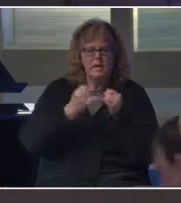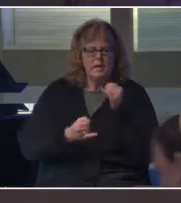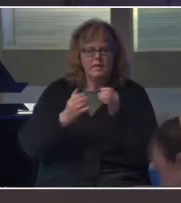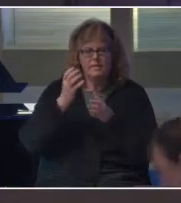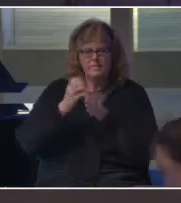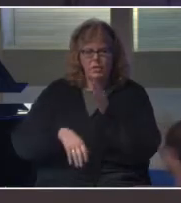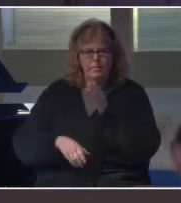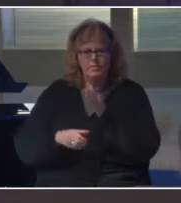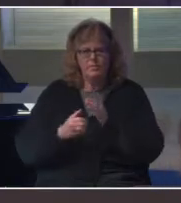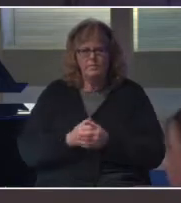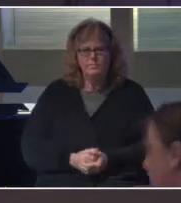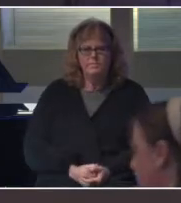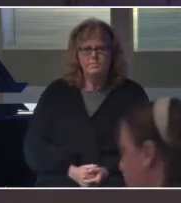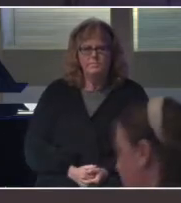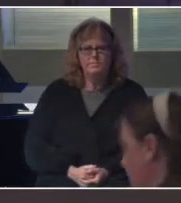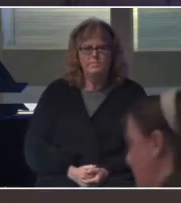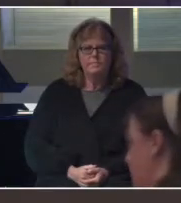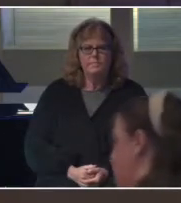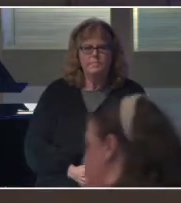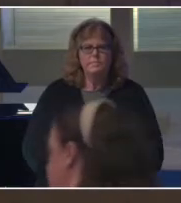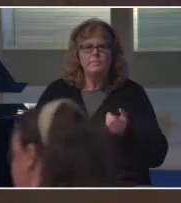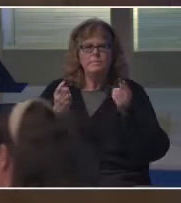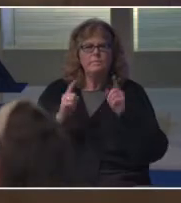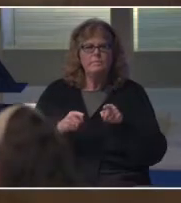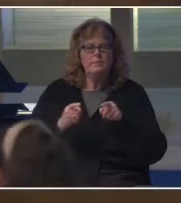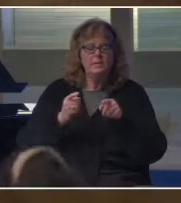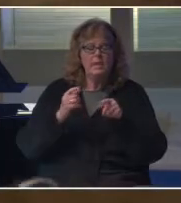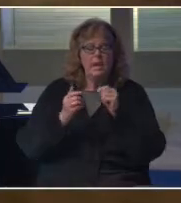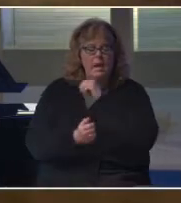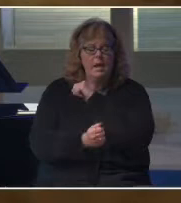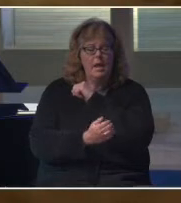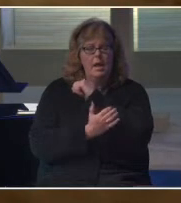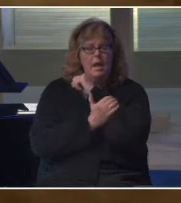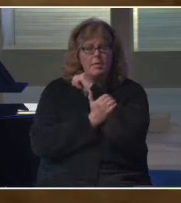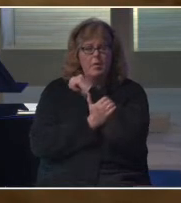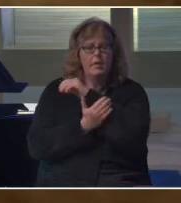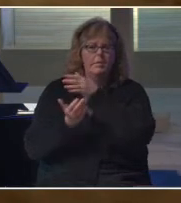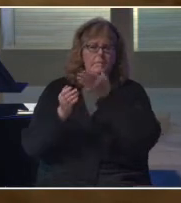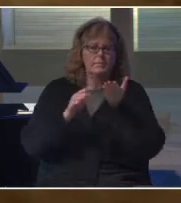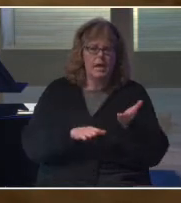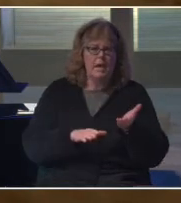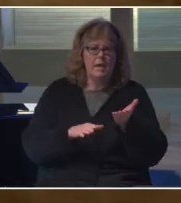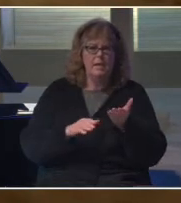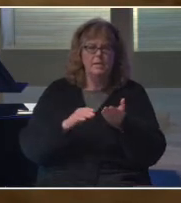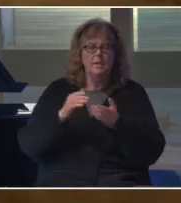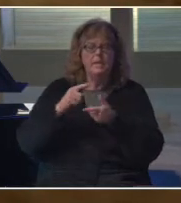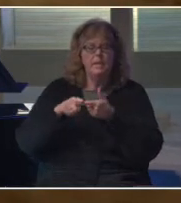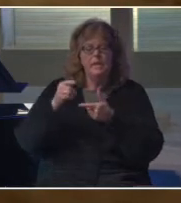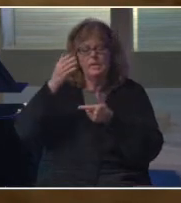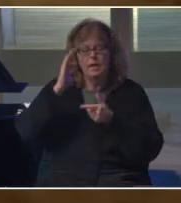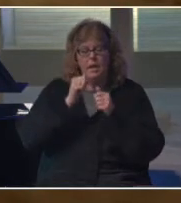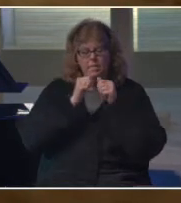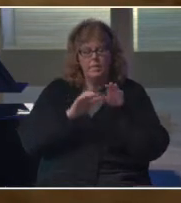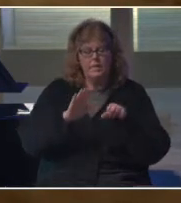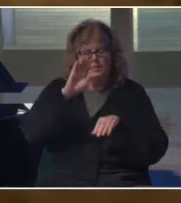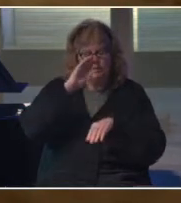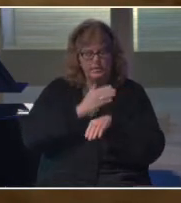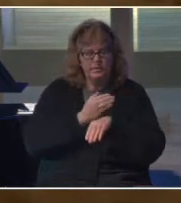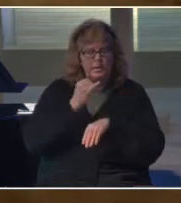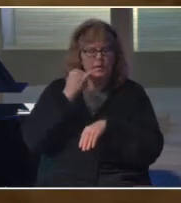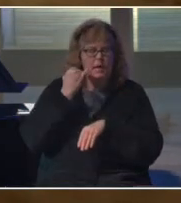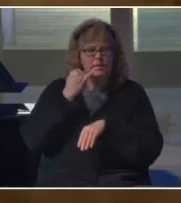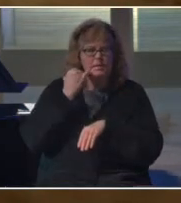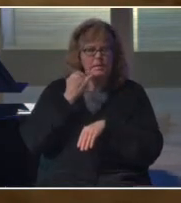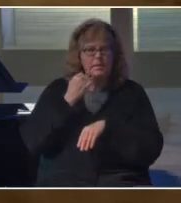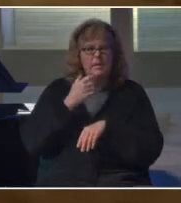chapter. It came about after the death of Abraham that God blessed his son Isaac, and Isaac